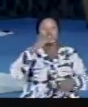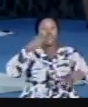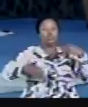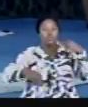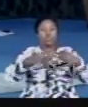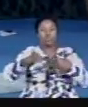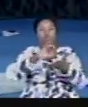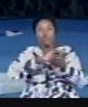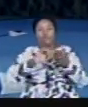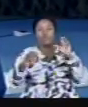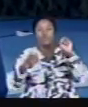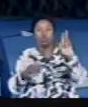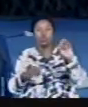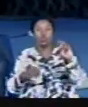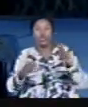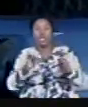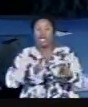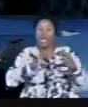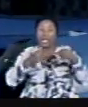have yet